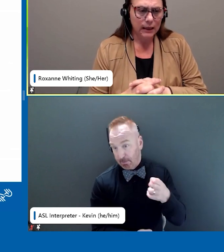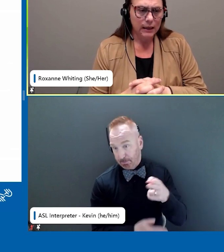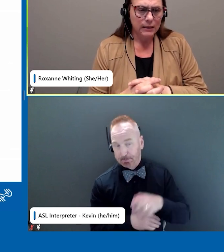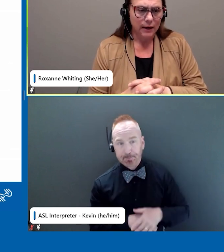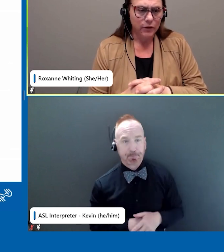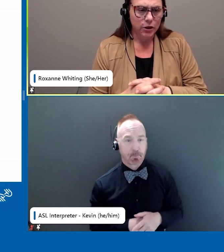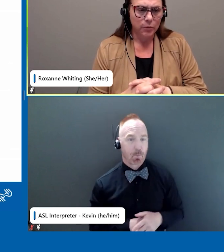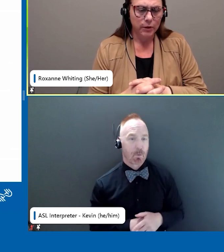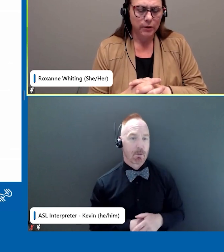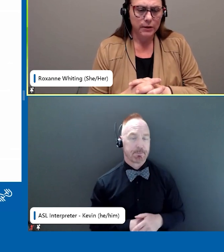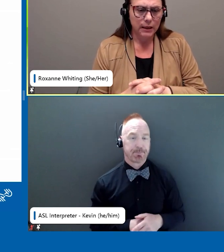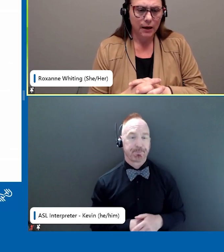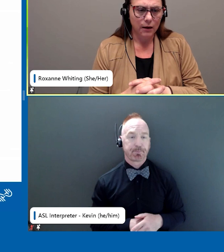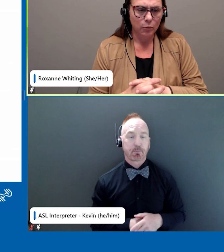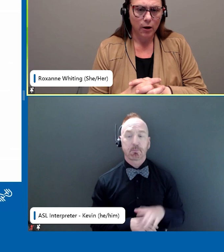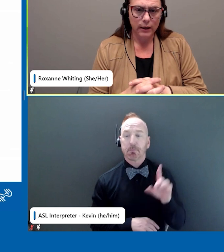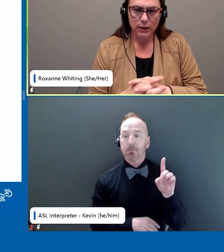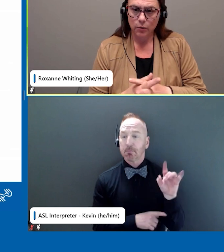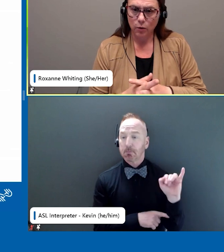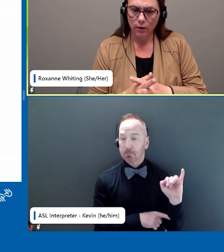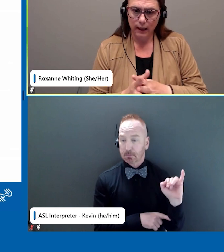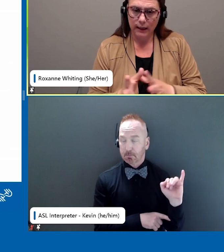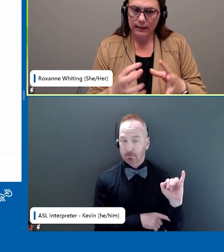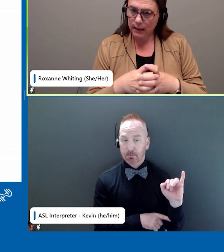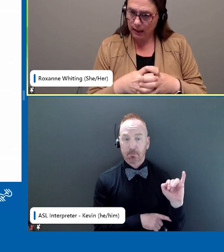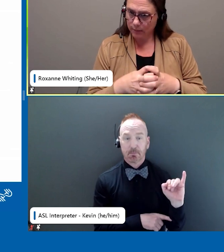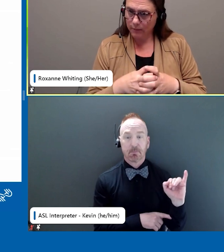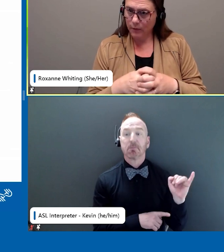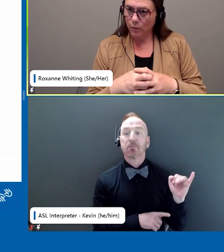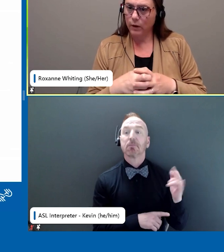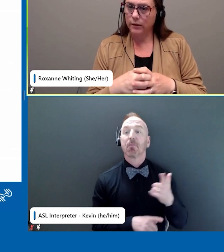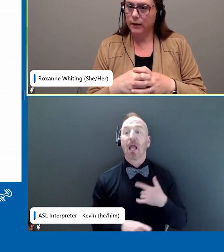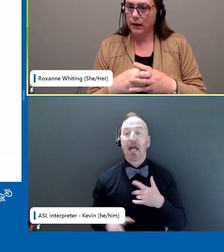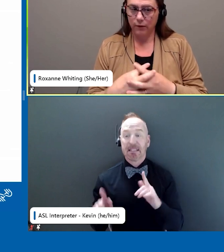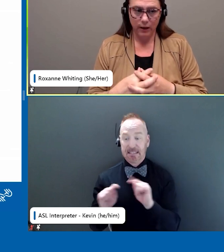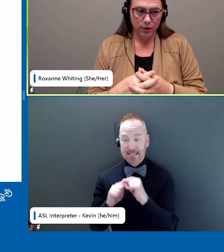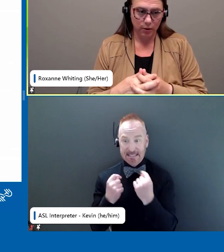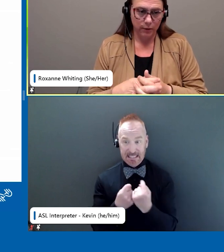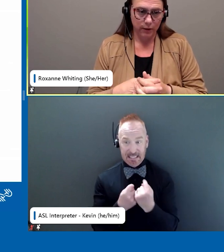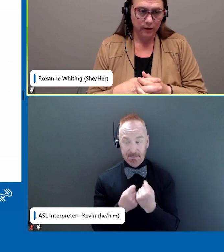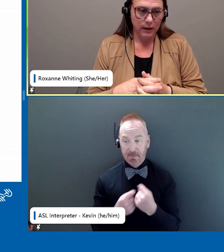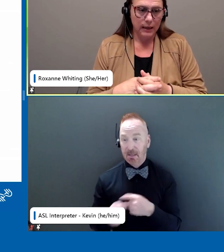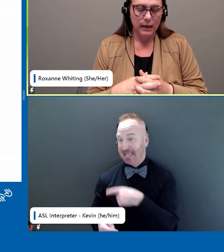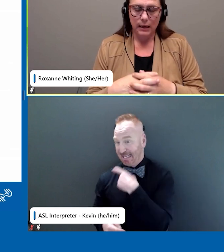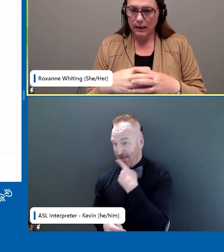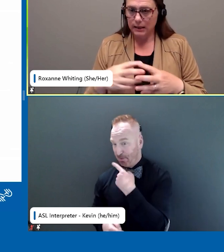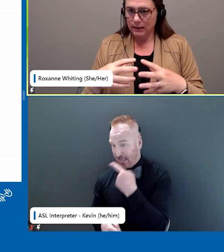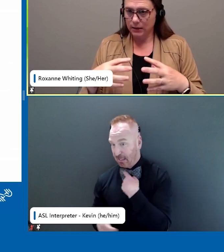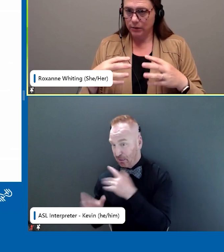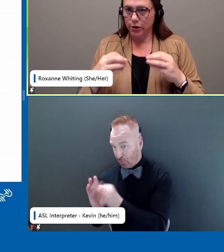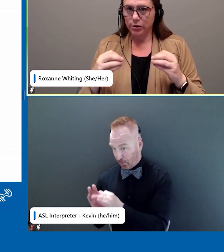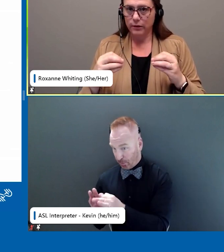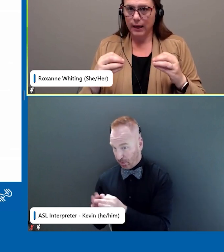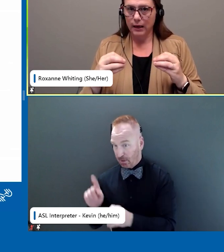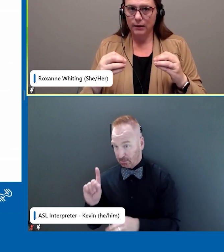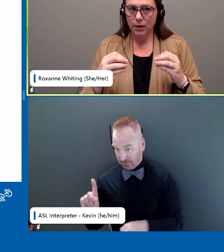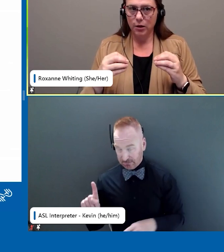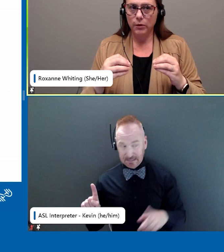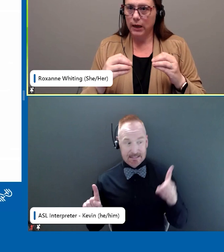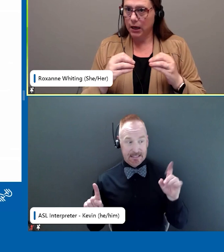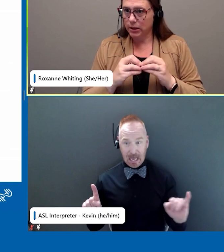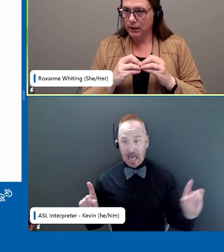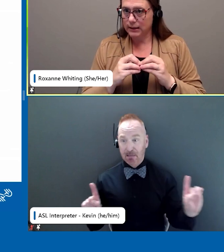reason deaf interpreters are brought in to work in a team with a hearing interpreter is to ensure